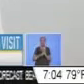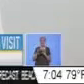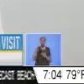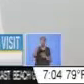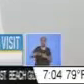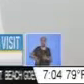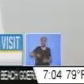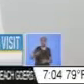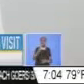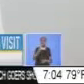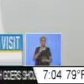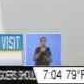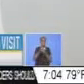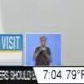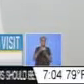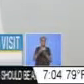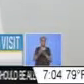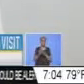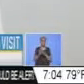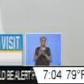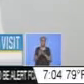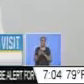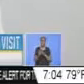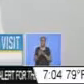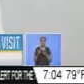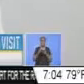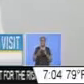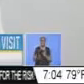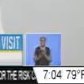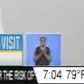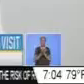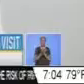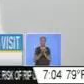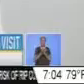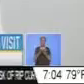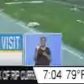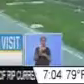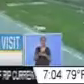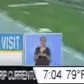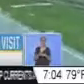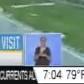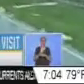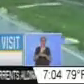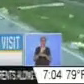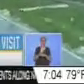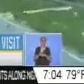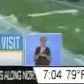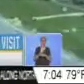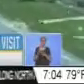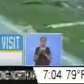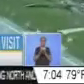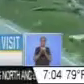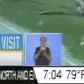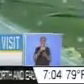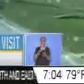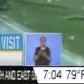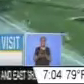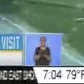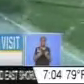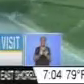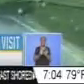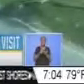to $50,000 to help restore these businesses that are an important